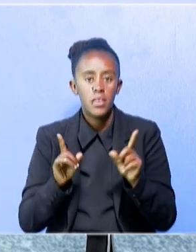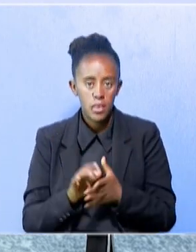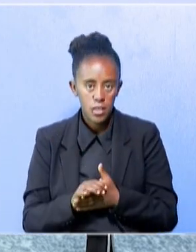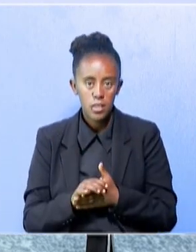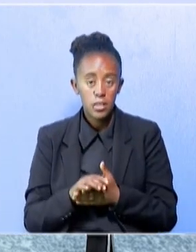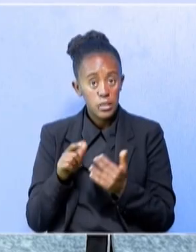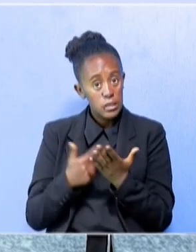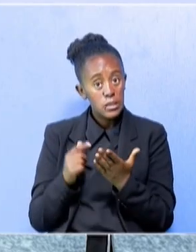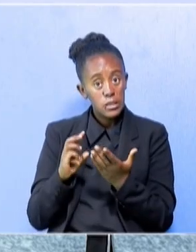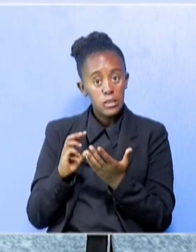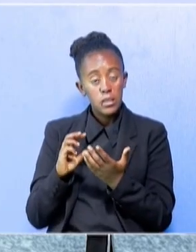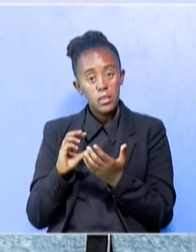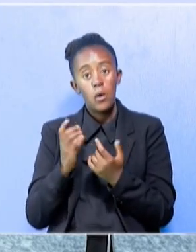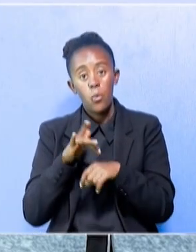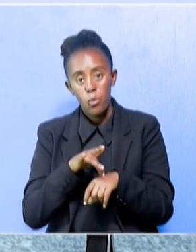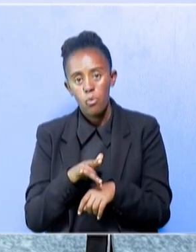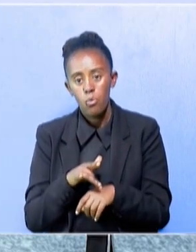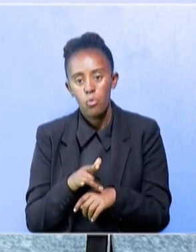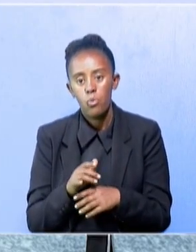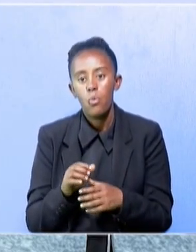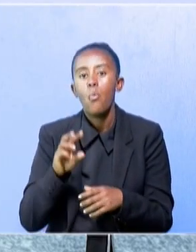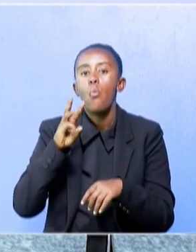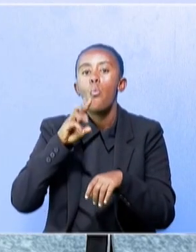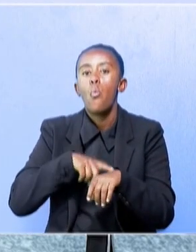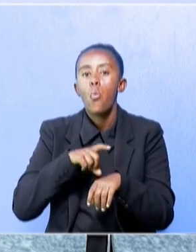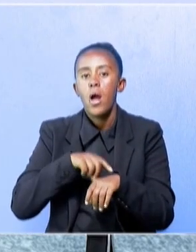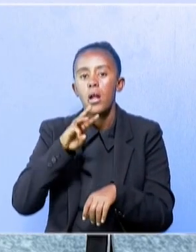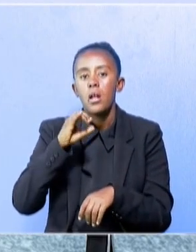such a way, while is very important.